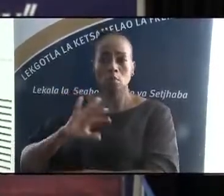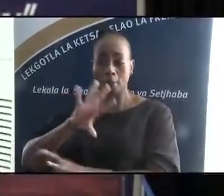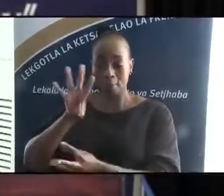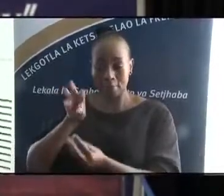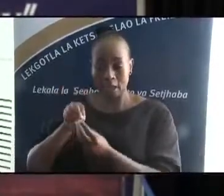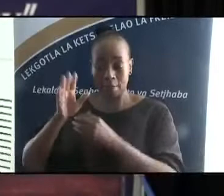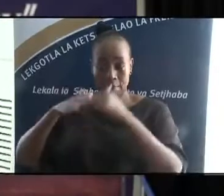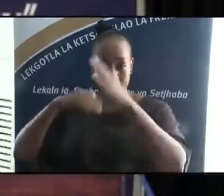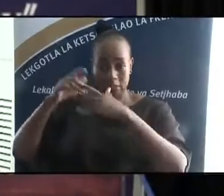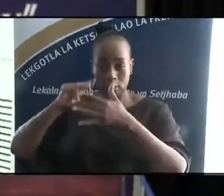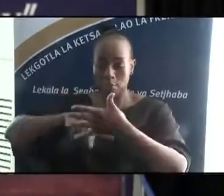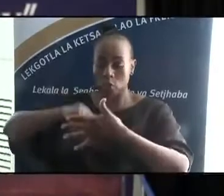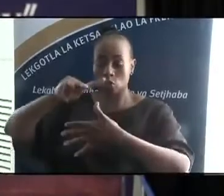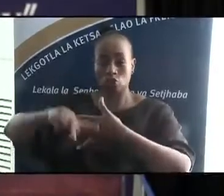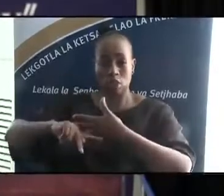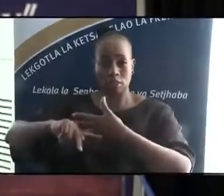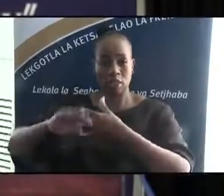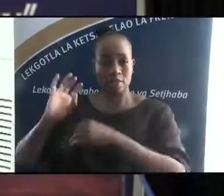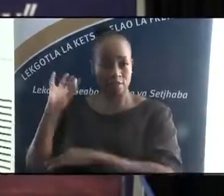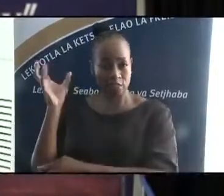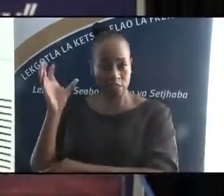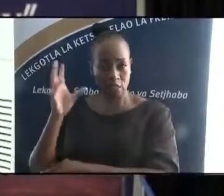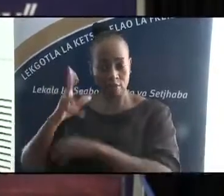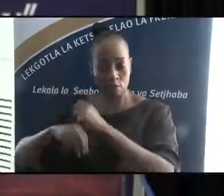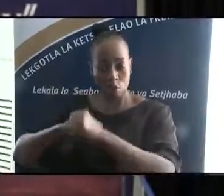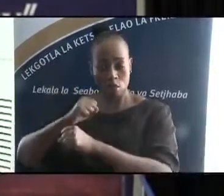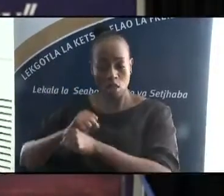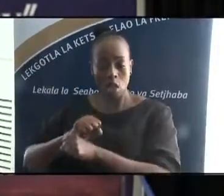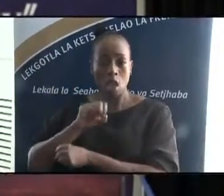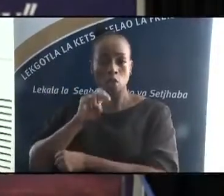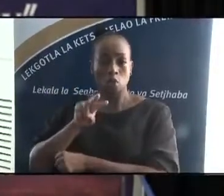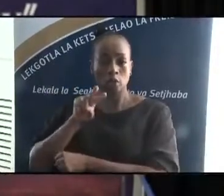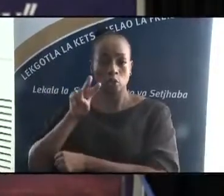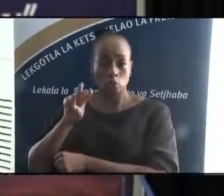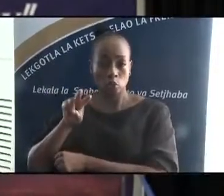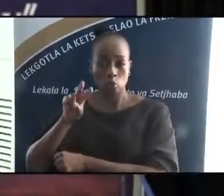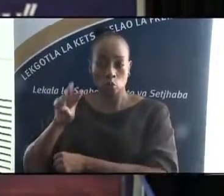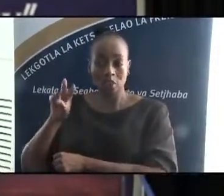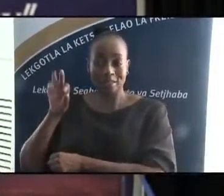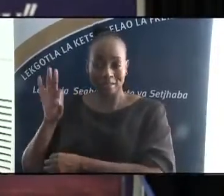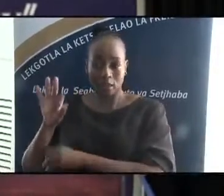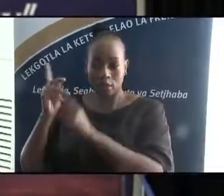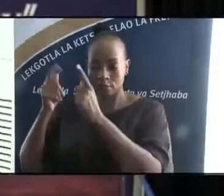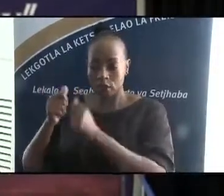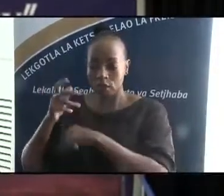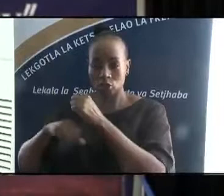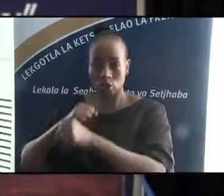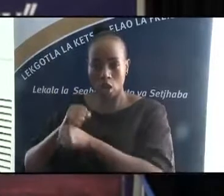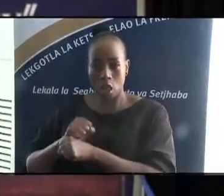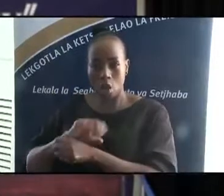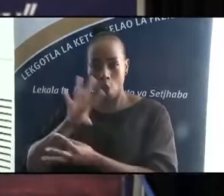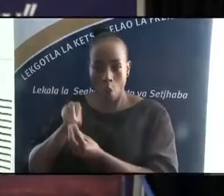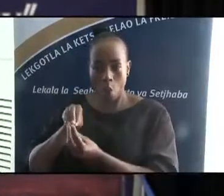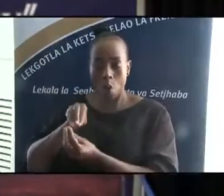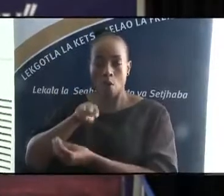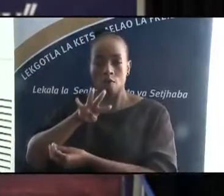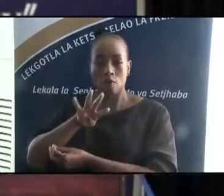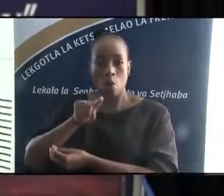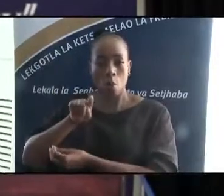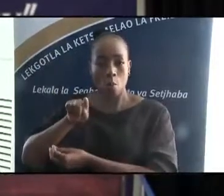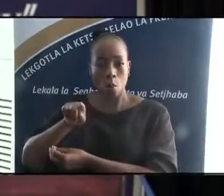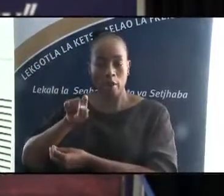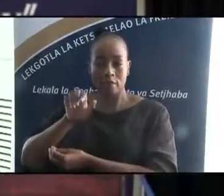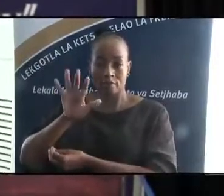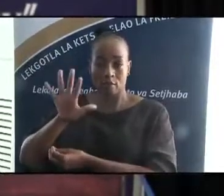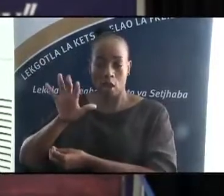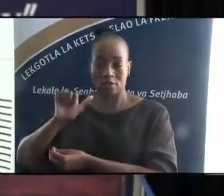infrastructure projects within the province for the 2022-23 financial year is 4.564